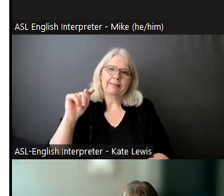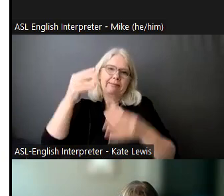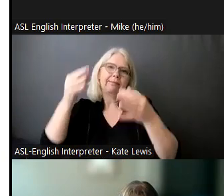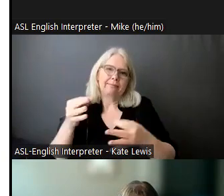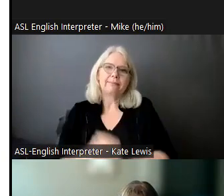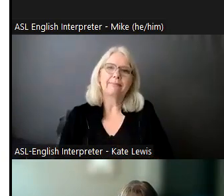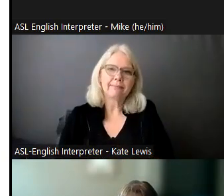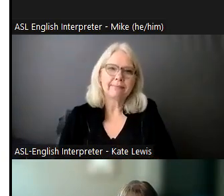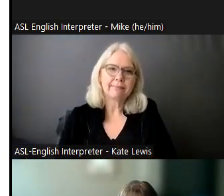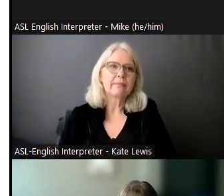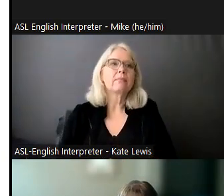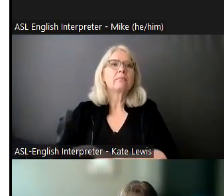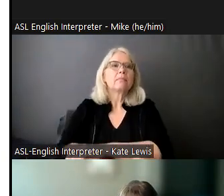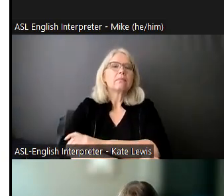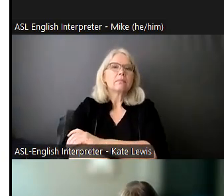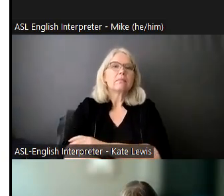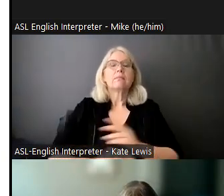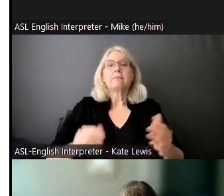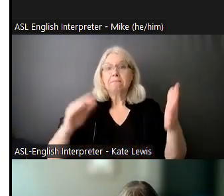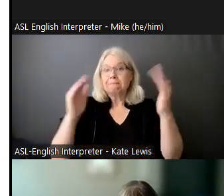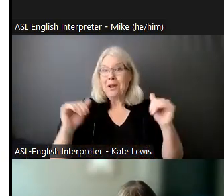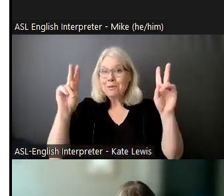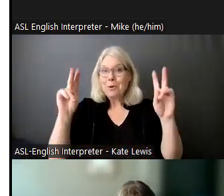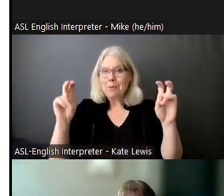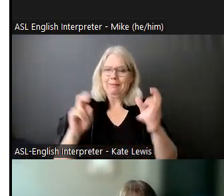All right, signing and witnessing documents.